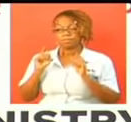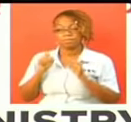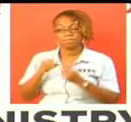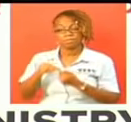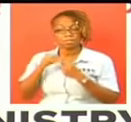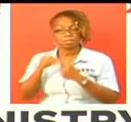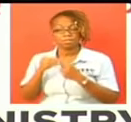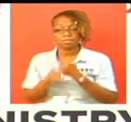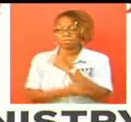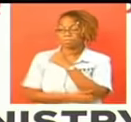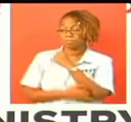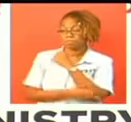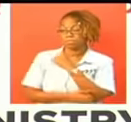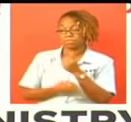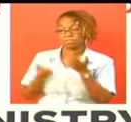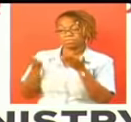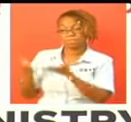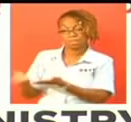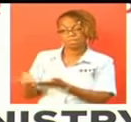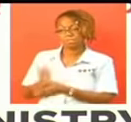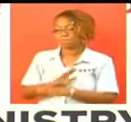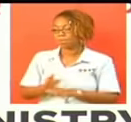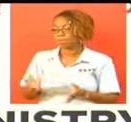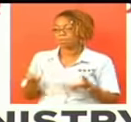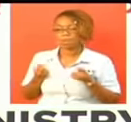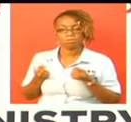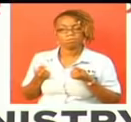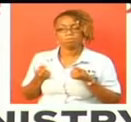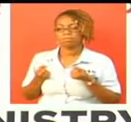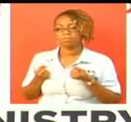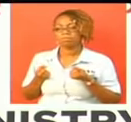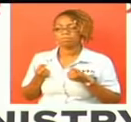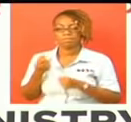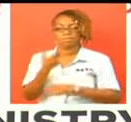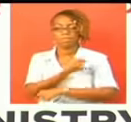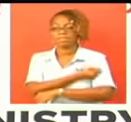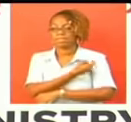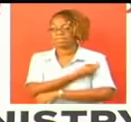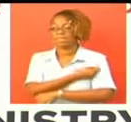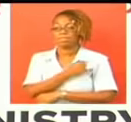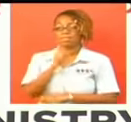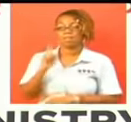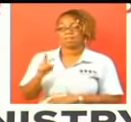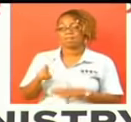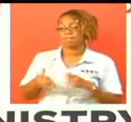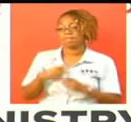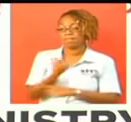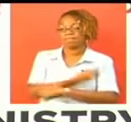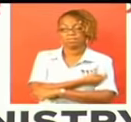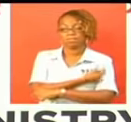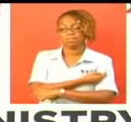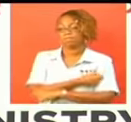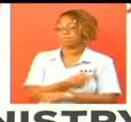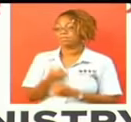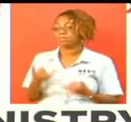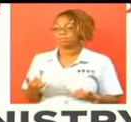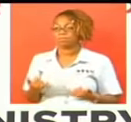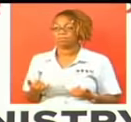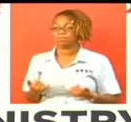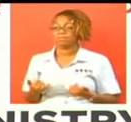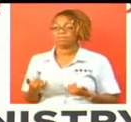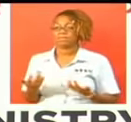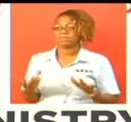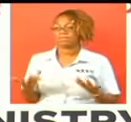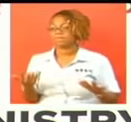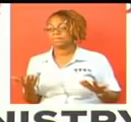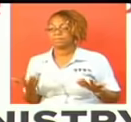into your movement, into your plans with respect to when you travel. There isn't really too much that I